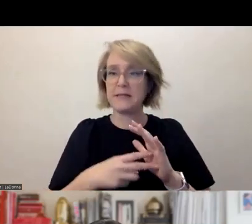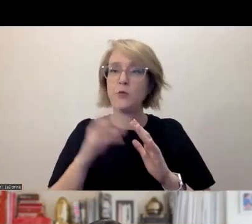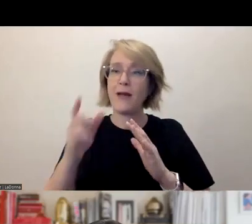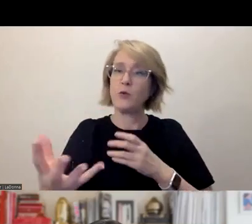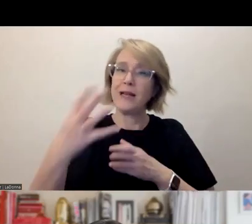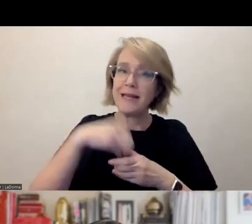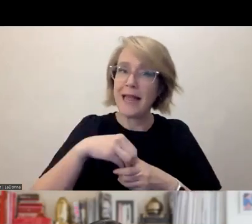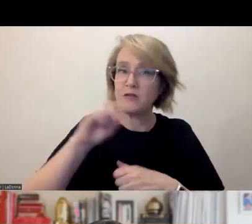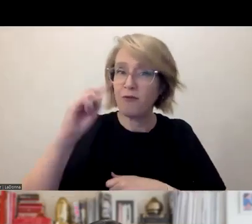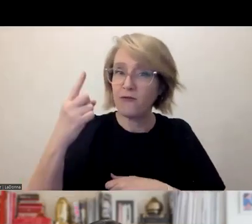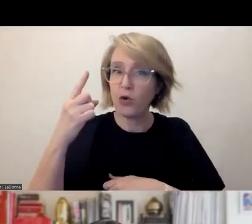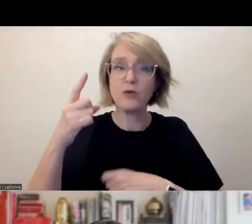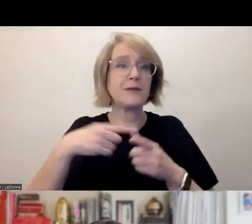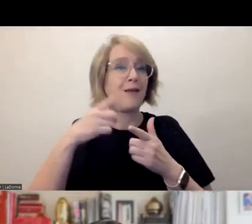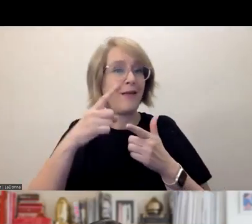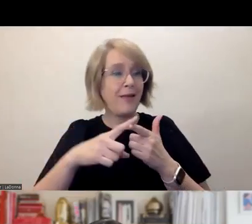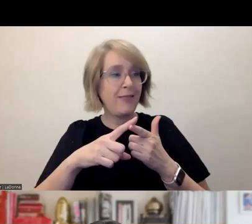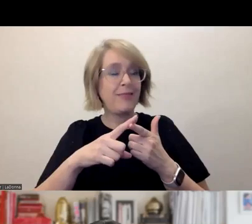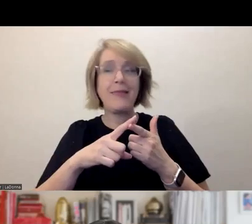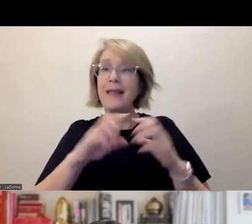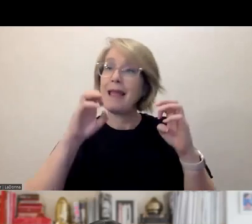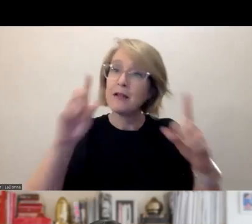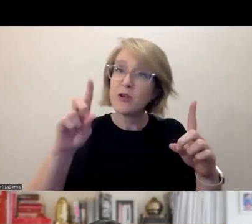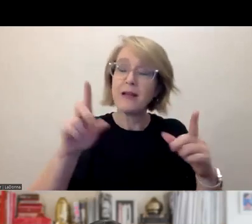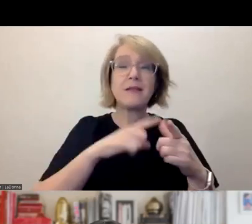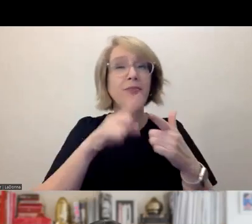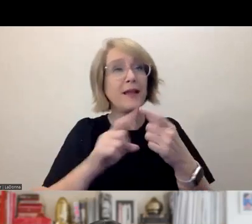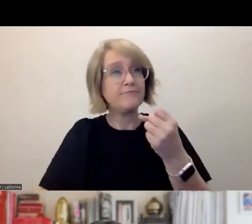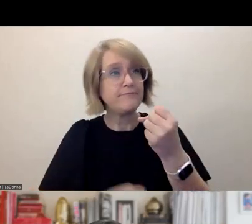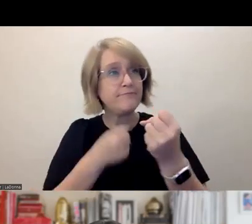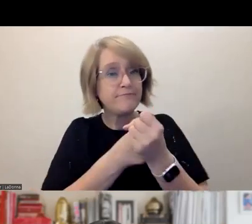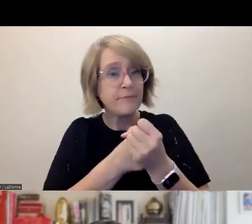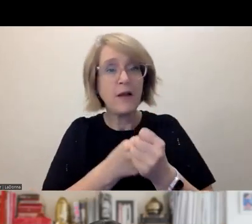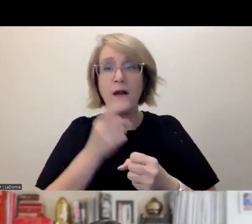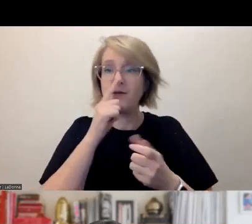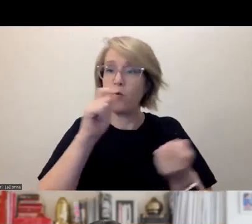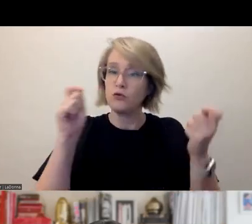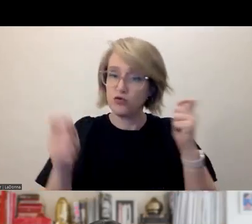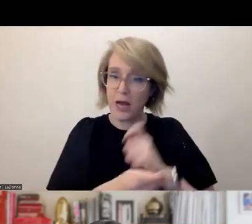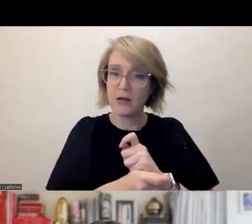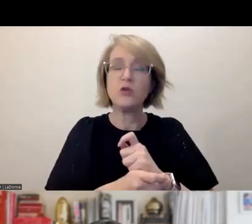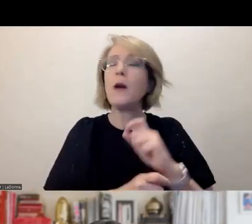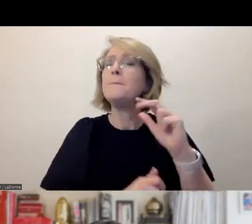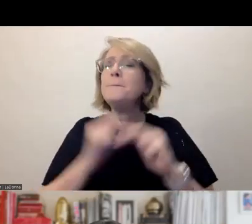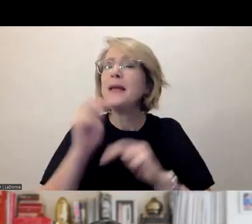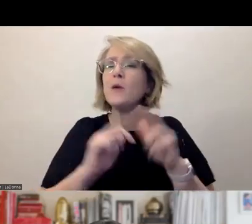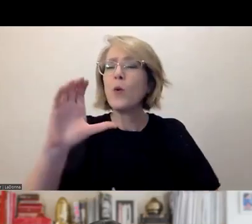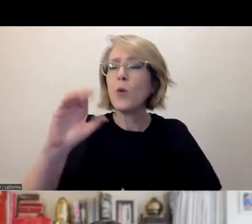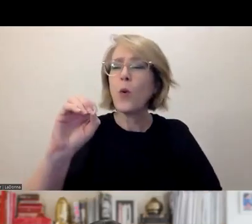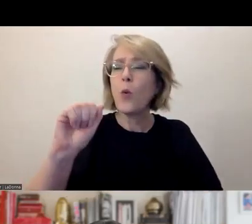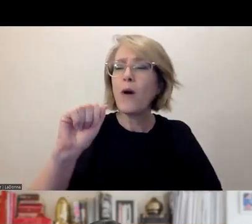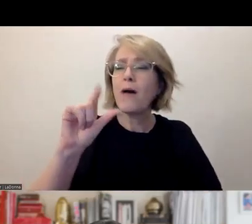educate, and then you actually can advocate for change, to build coalitions, and then follow up. But that